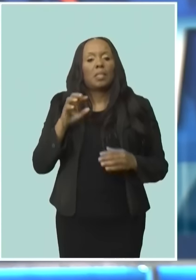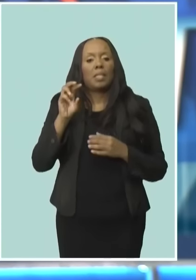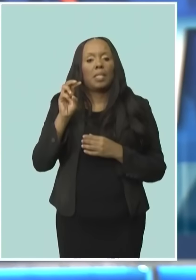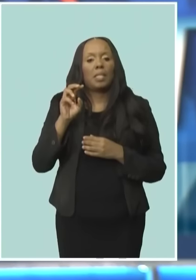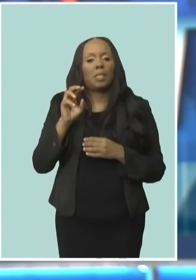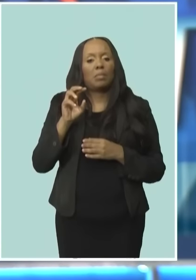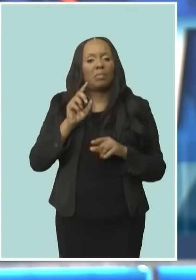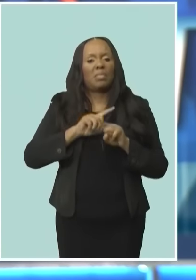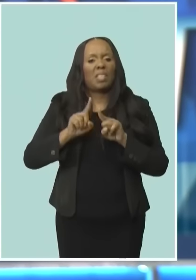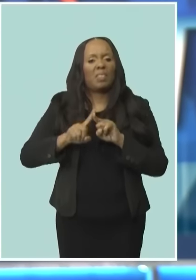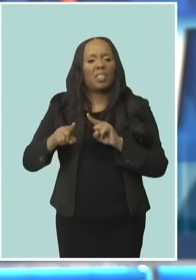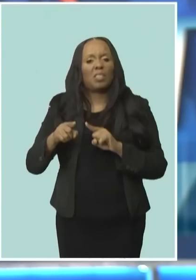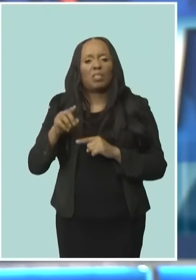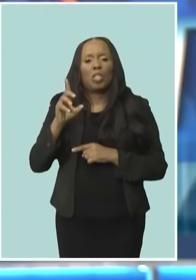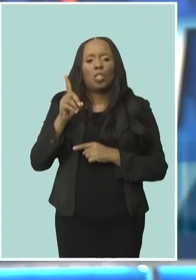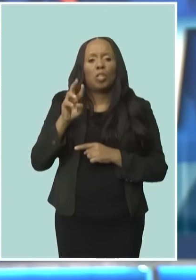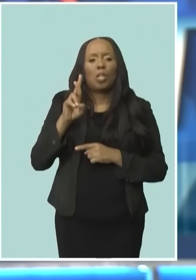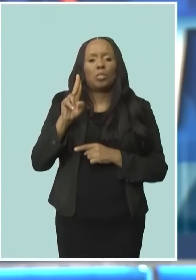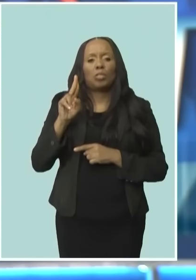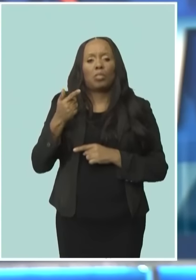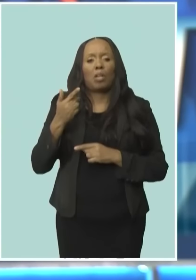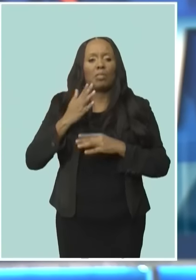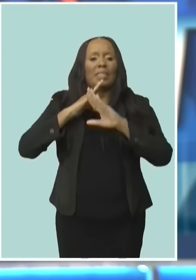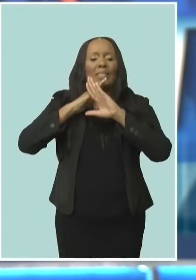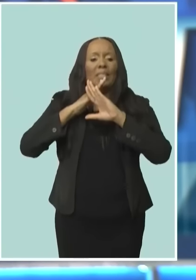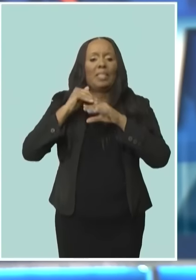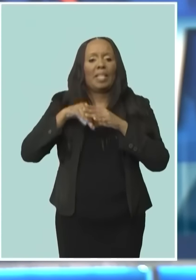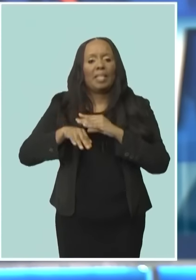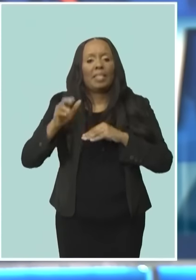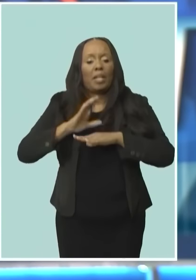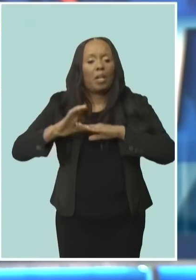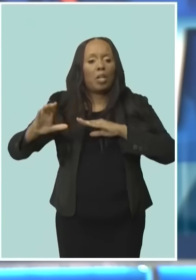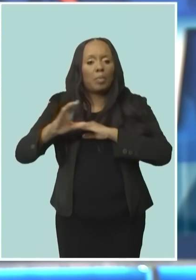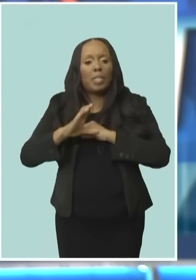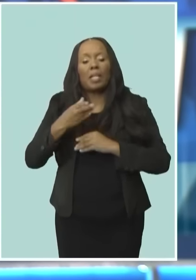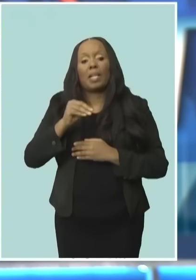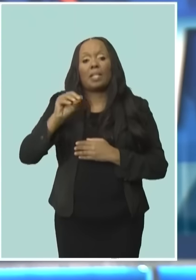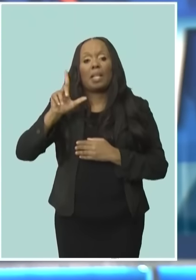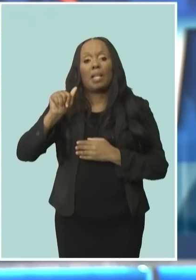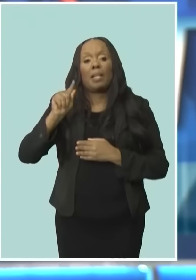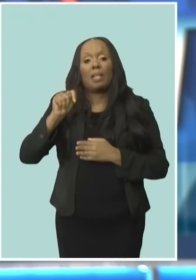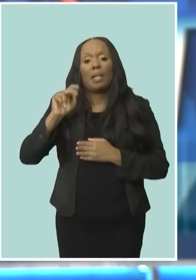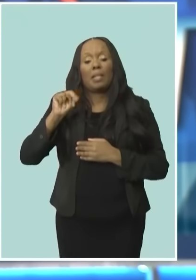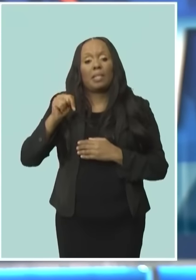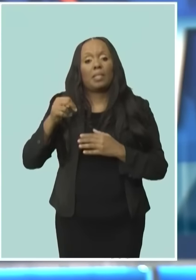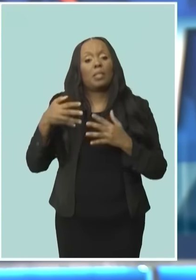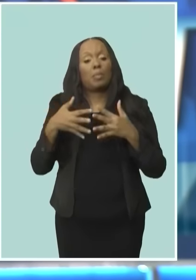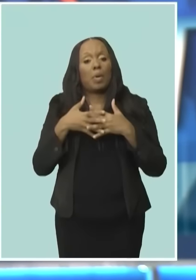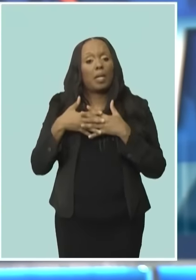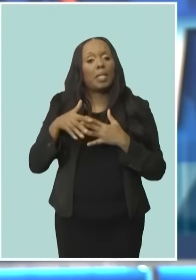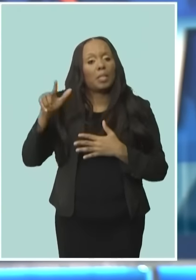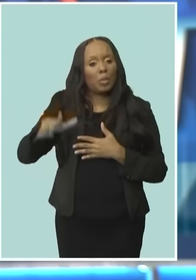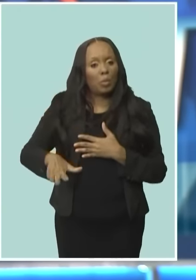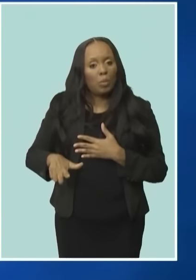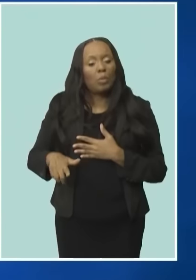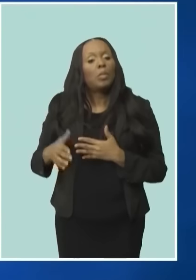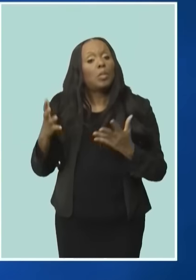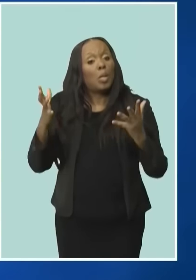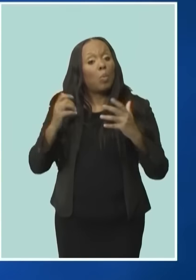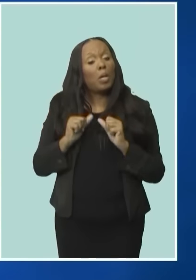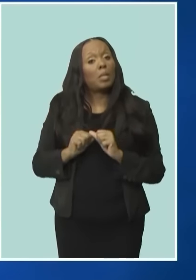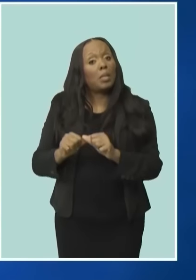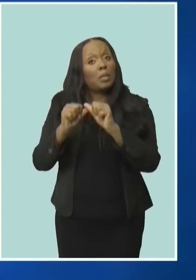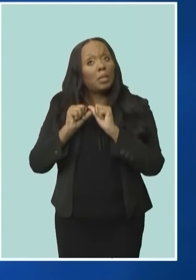the Caribbean is low, and it's a condition they would like to keep, but it is a work in progress. We're